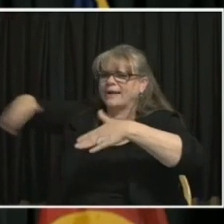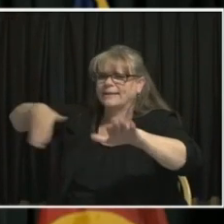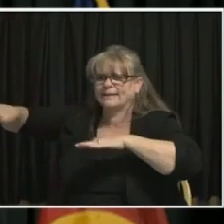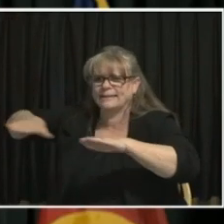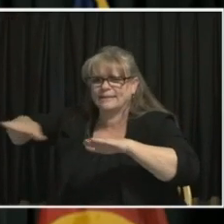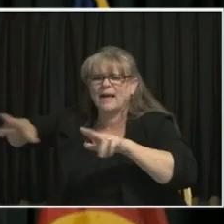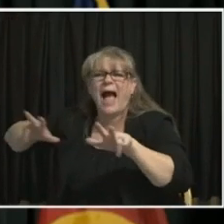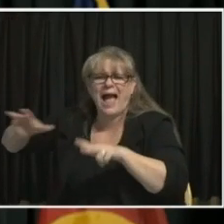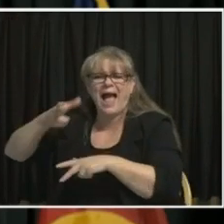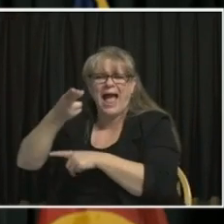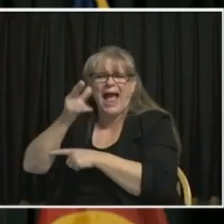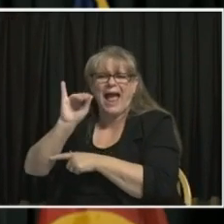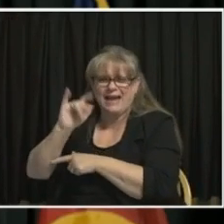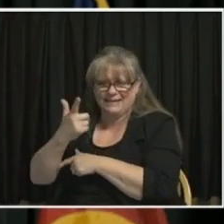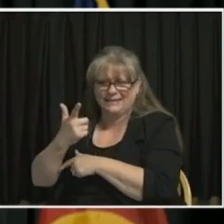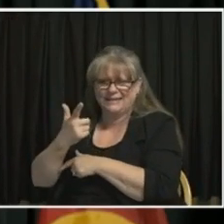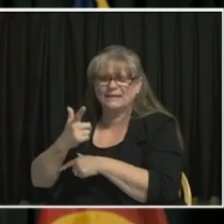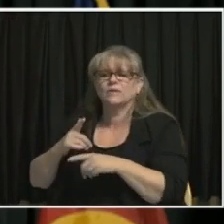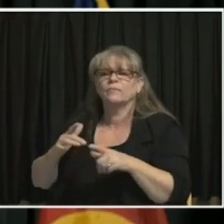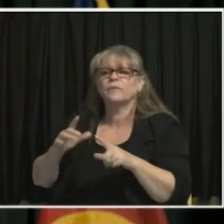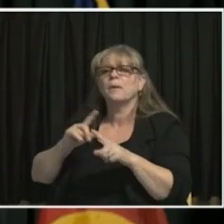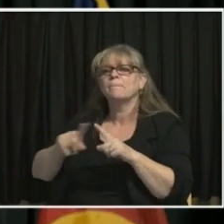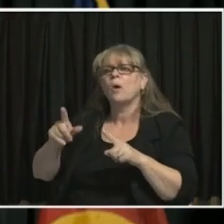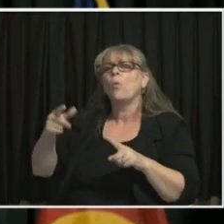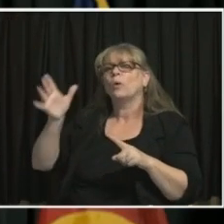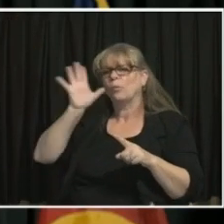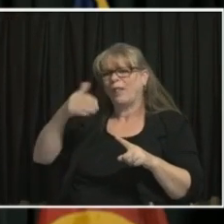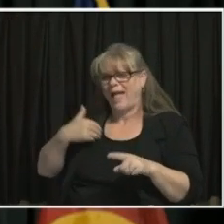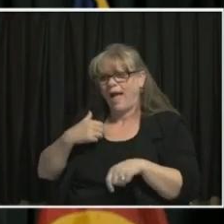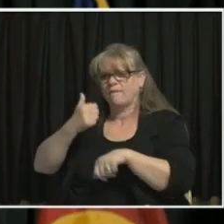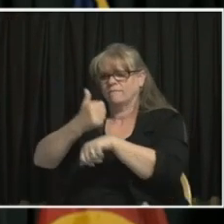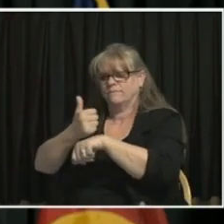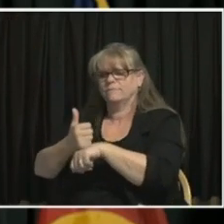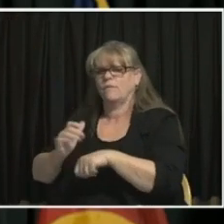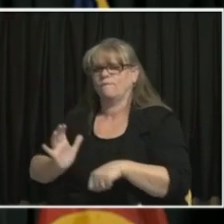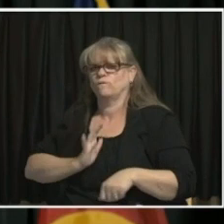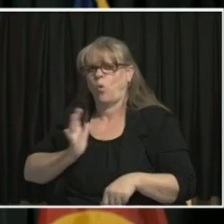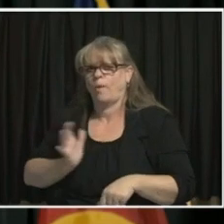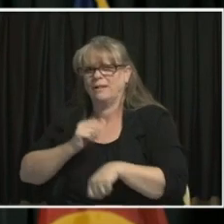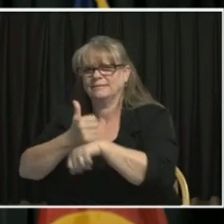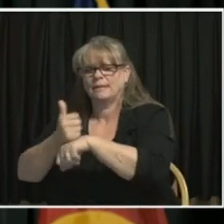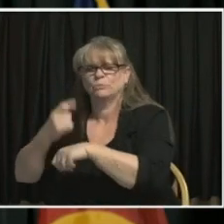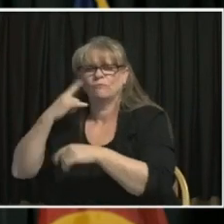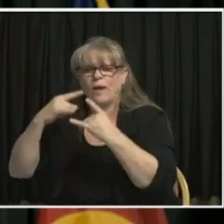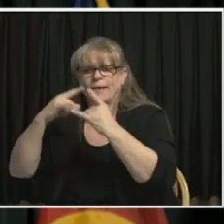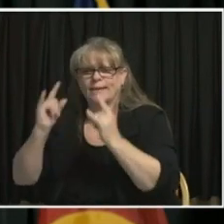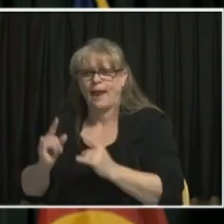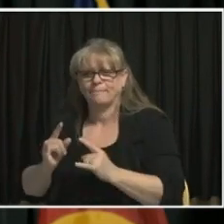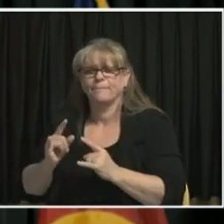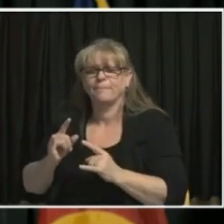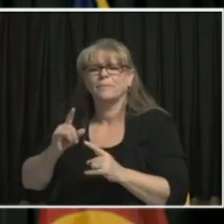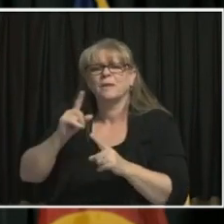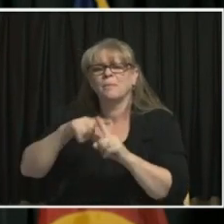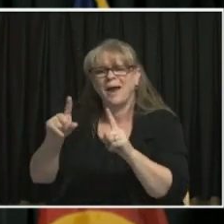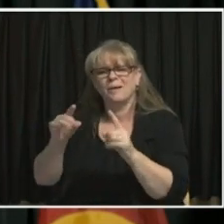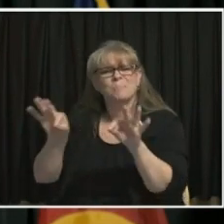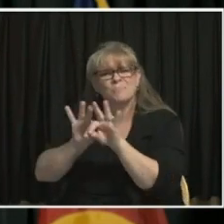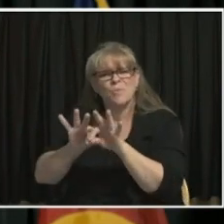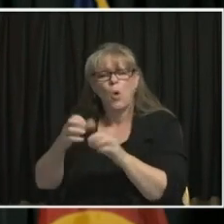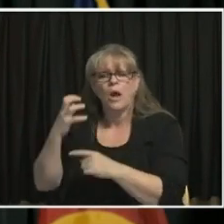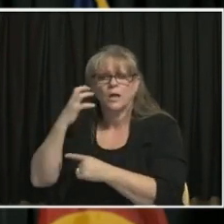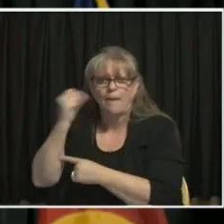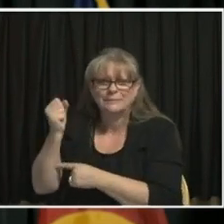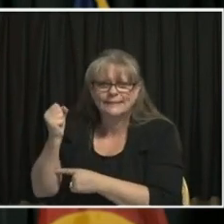subsequent, formal guidance, but I want the people of Colorado to use their common sense here, and here's what that means. Fill up your